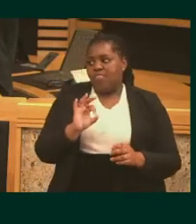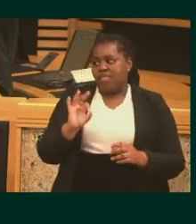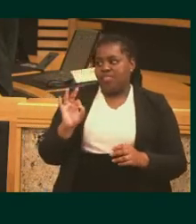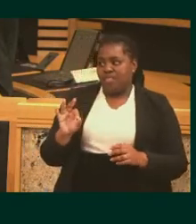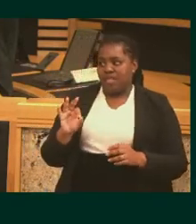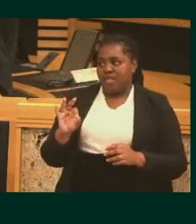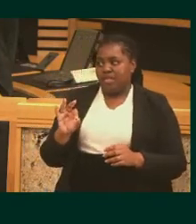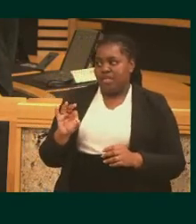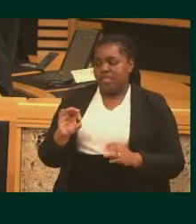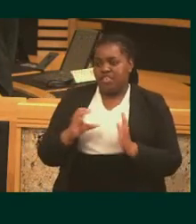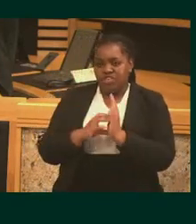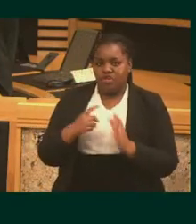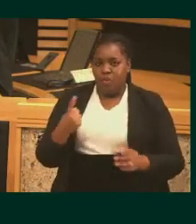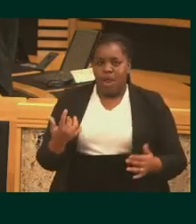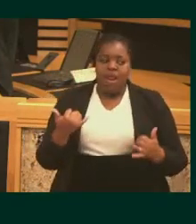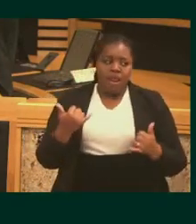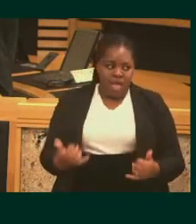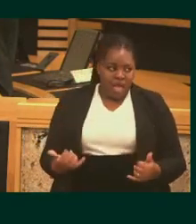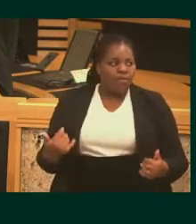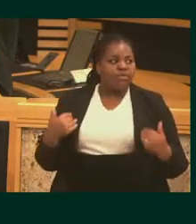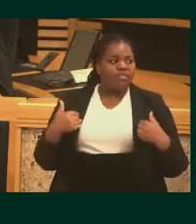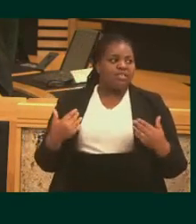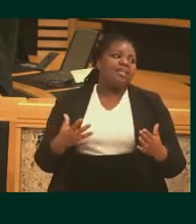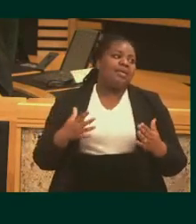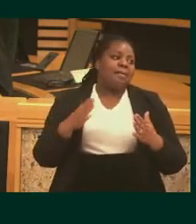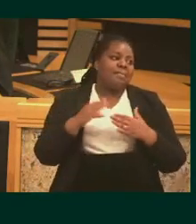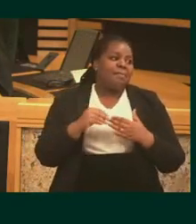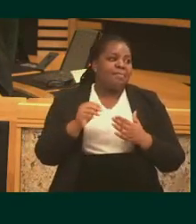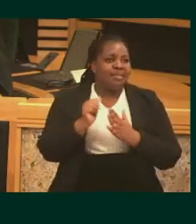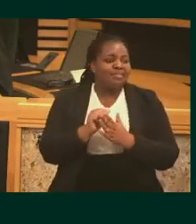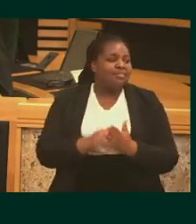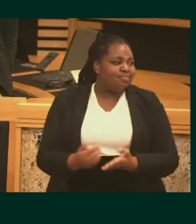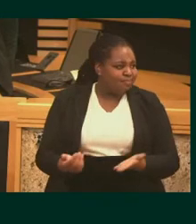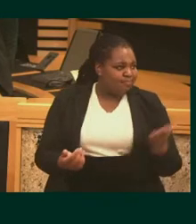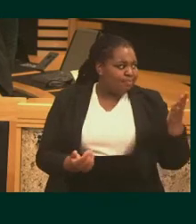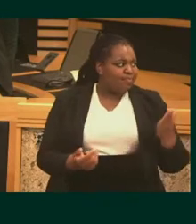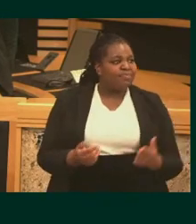1 now we are entering member statements honorable